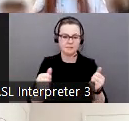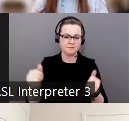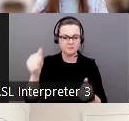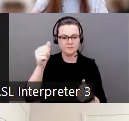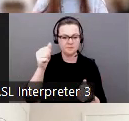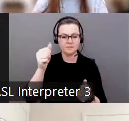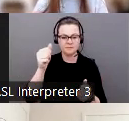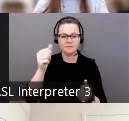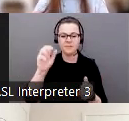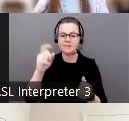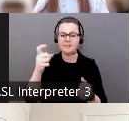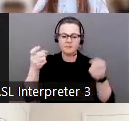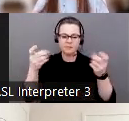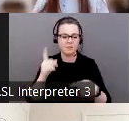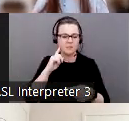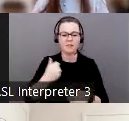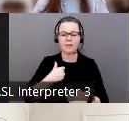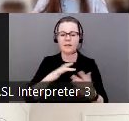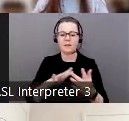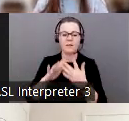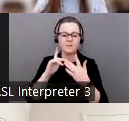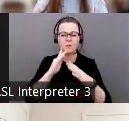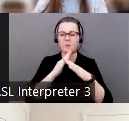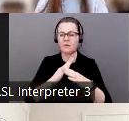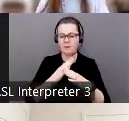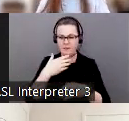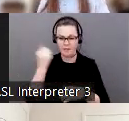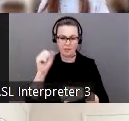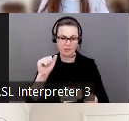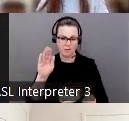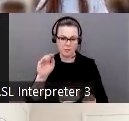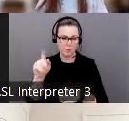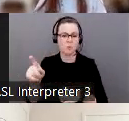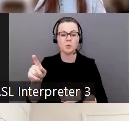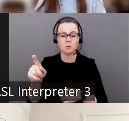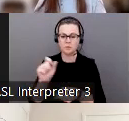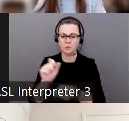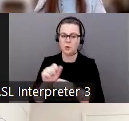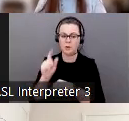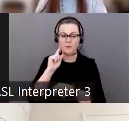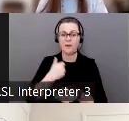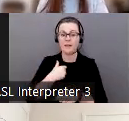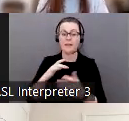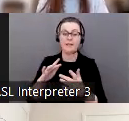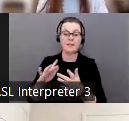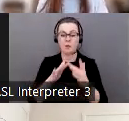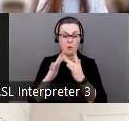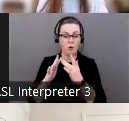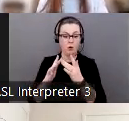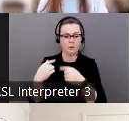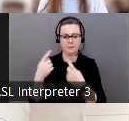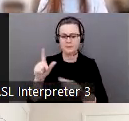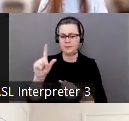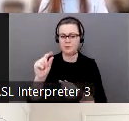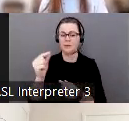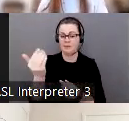has worked for the Canadian Network for the Prevention of Elder Abuse since 2015 and became the Executive Director in 2018.